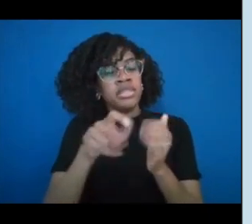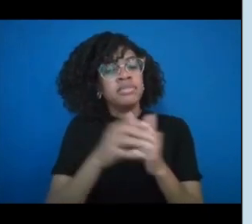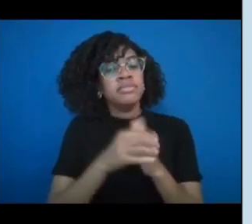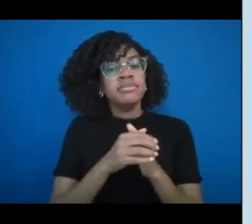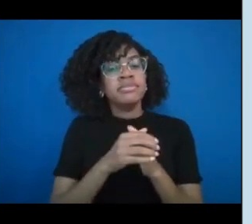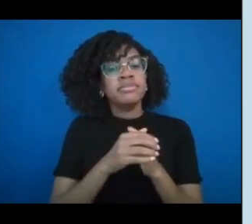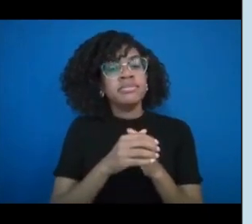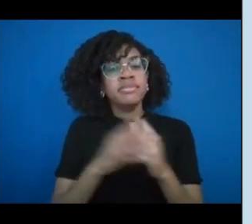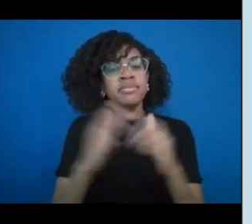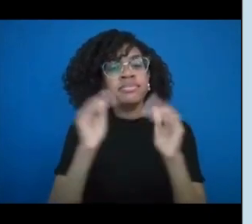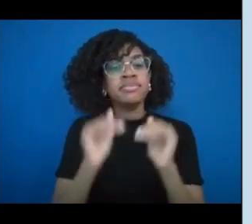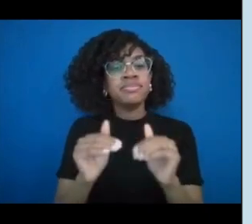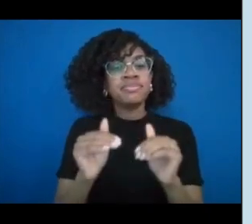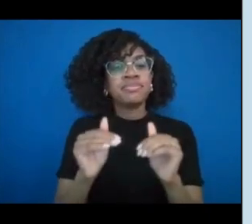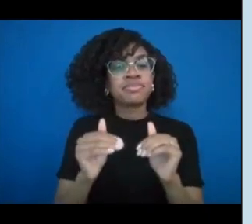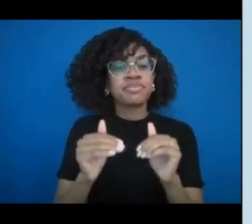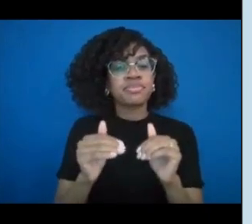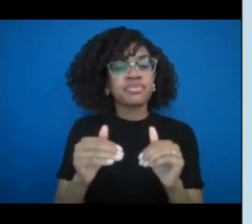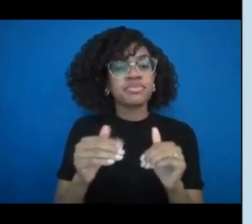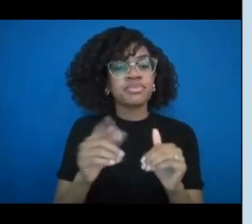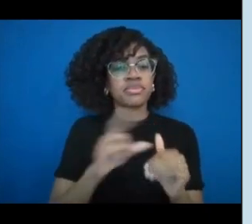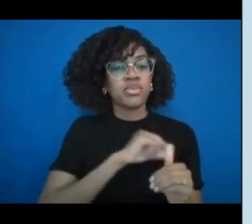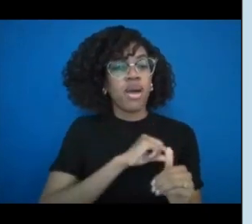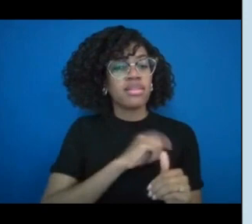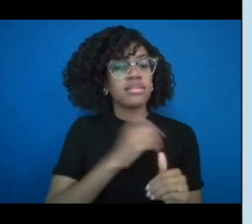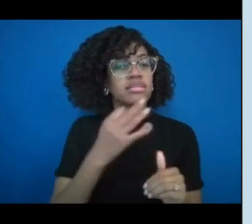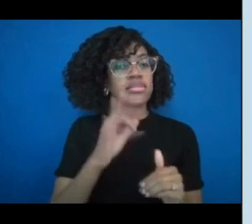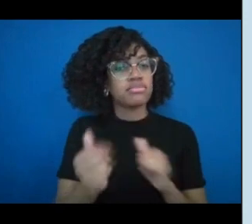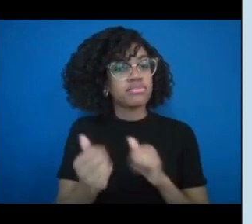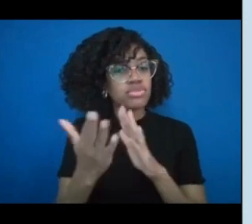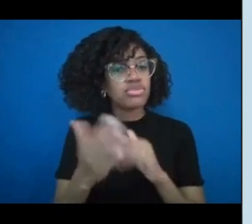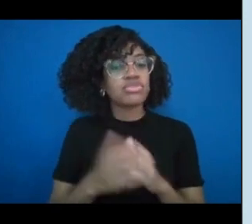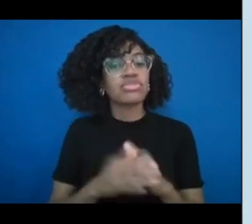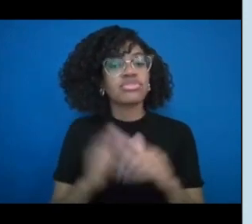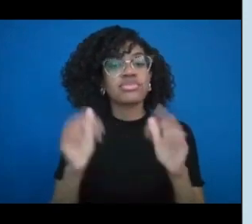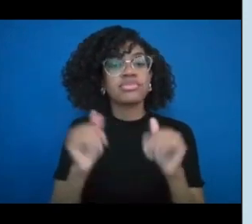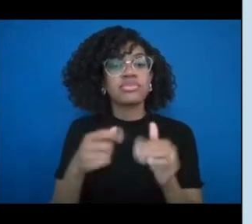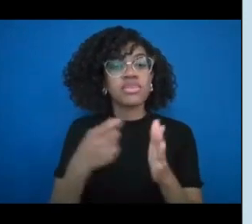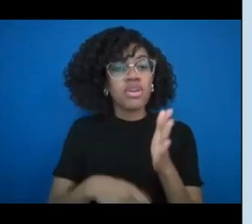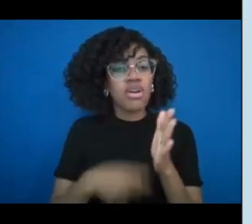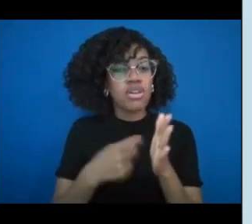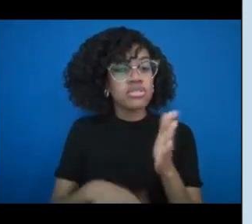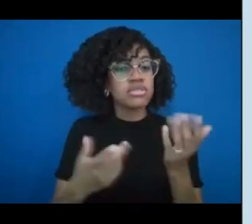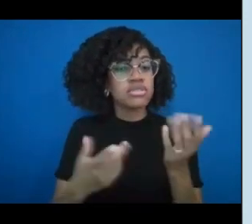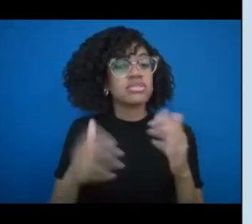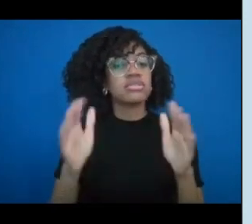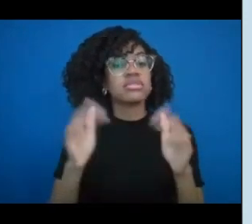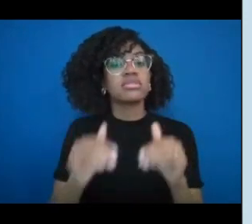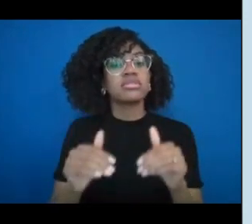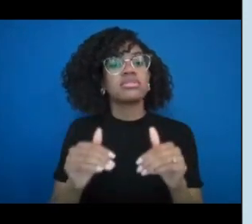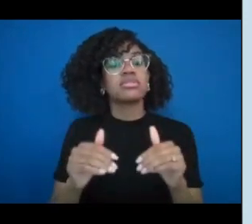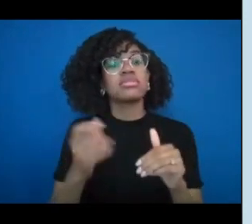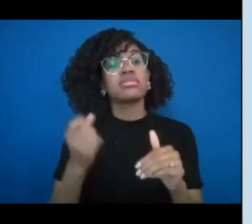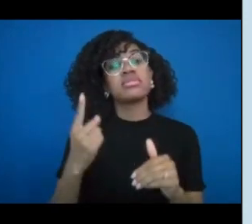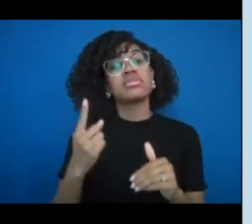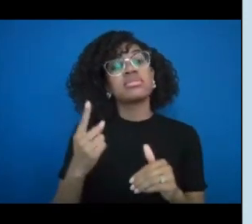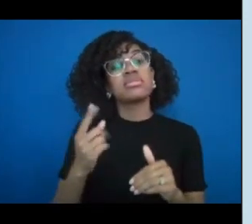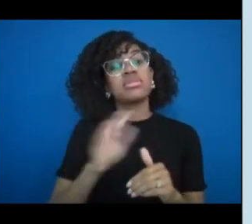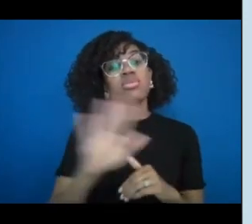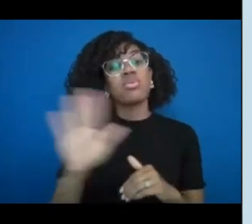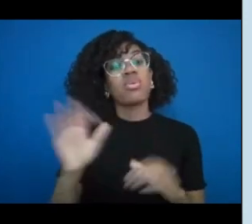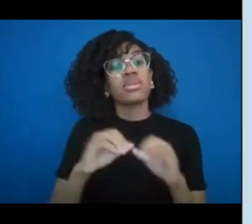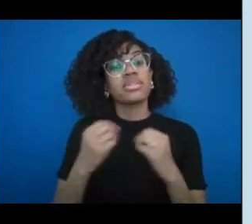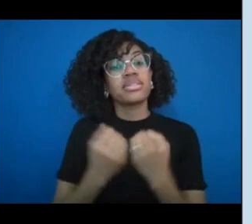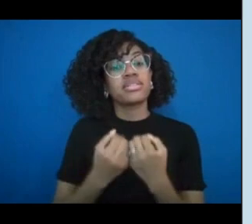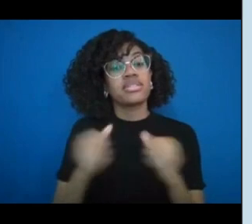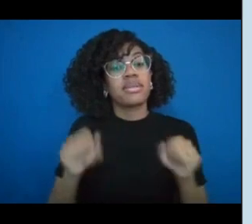approach, reasonableness of your costs, the workforce skills identified, your organizational capacity to carry